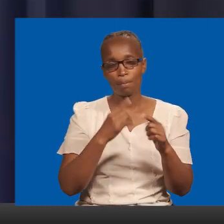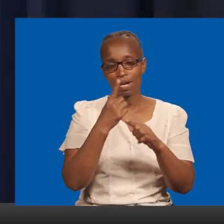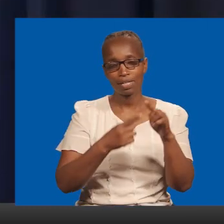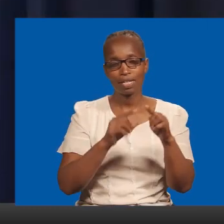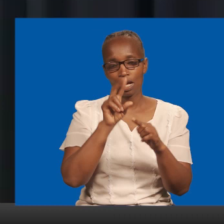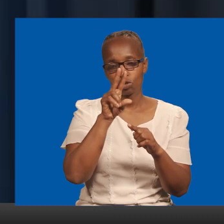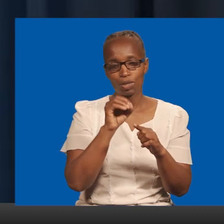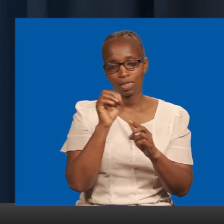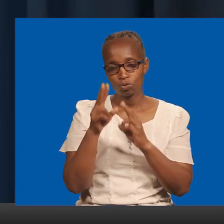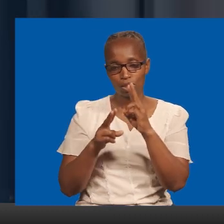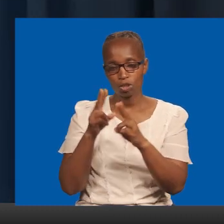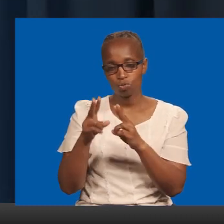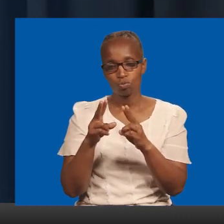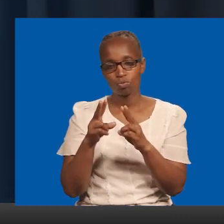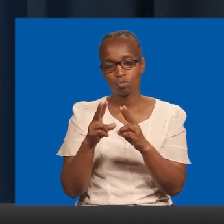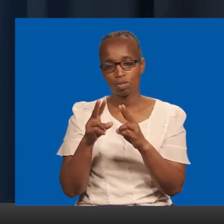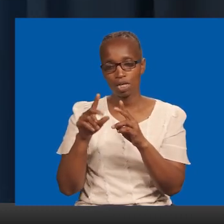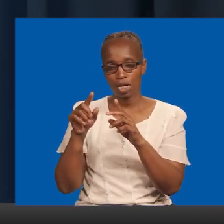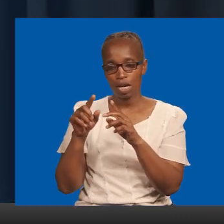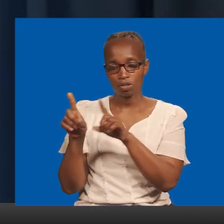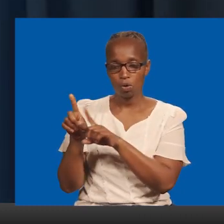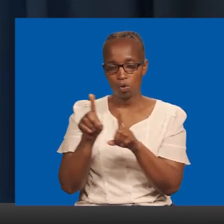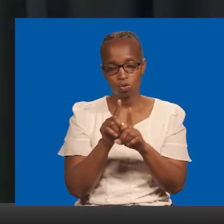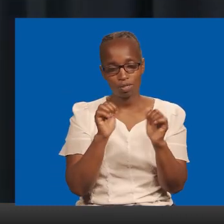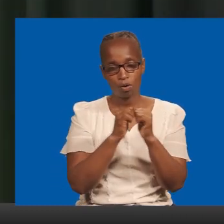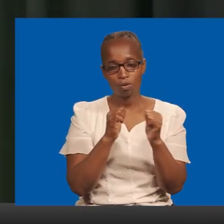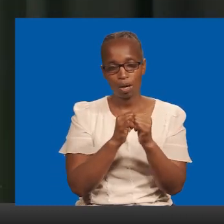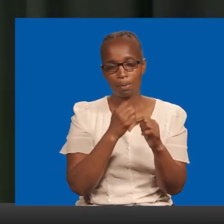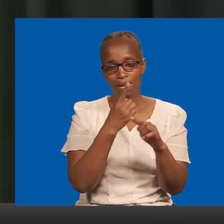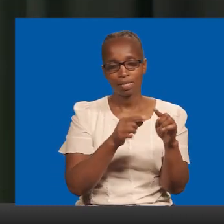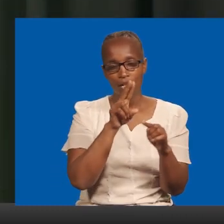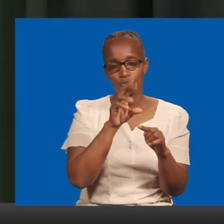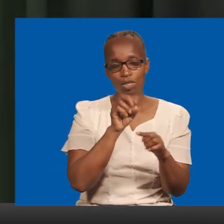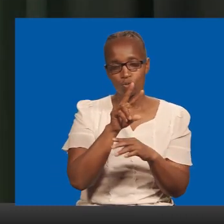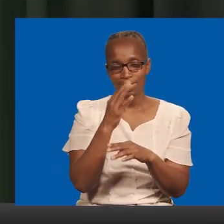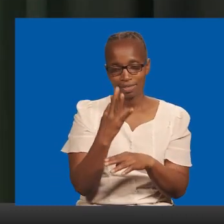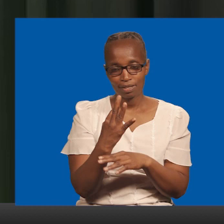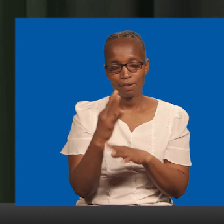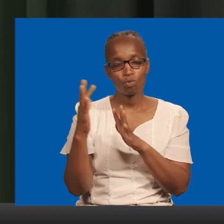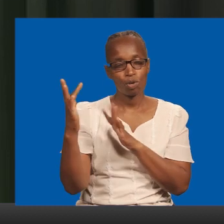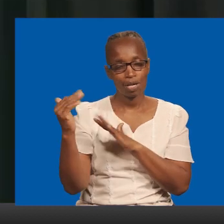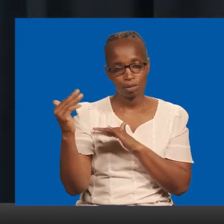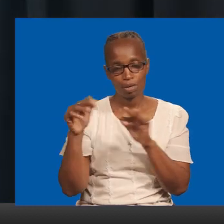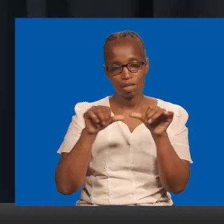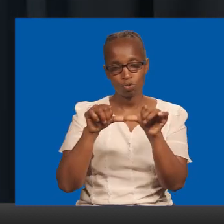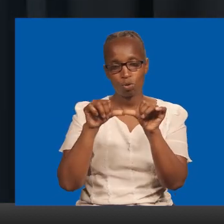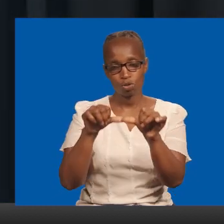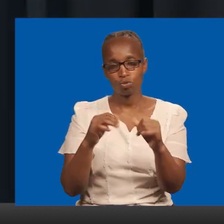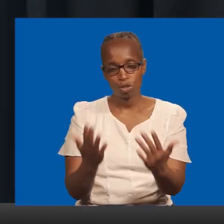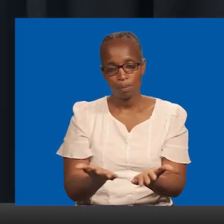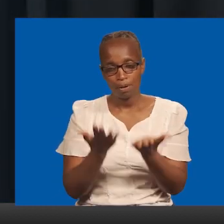2022 to 6.7% in August 2023, and we expect it to continue moderating in the